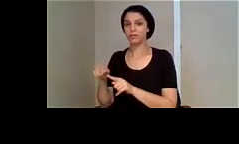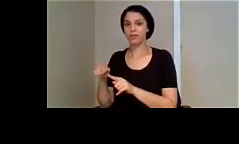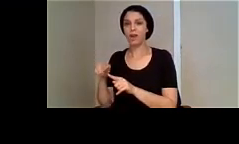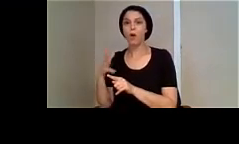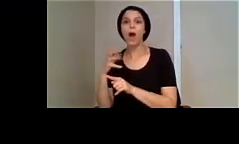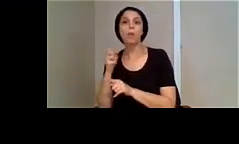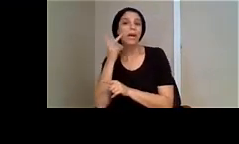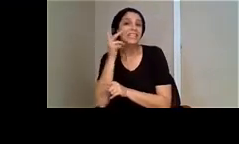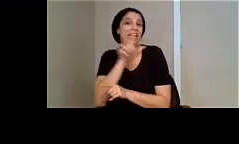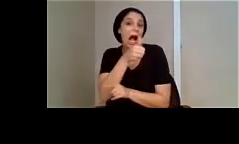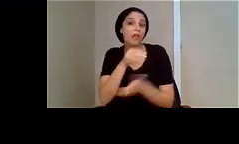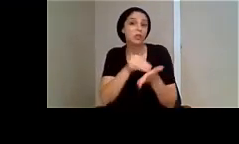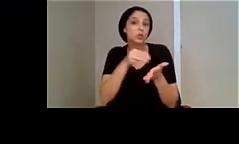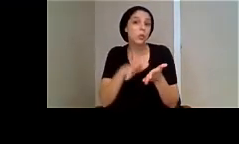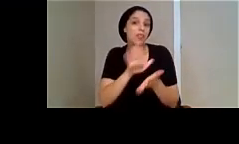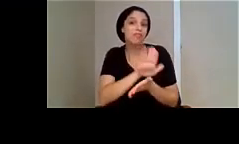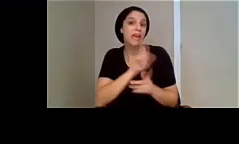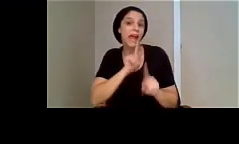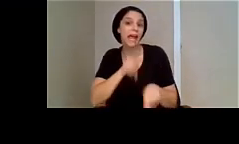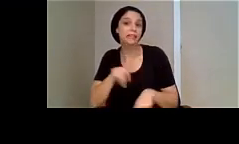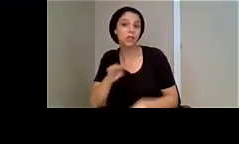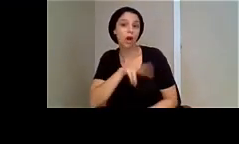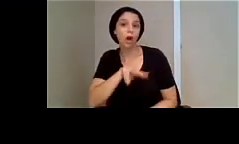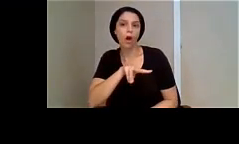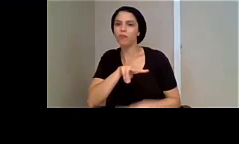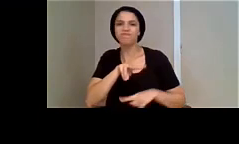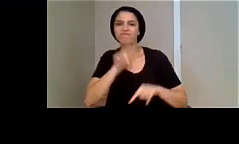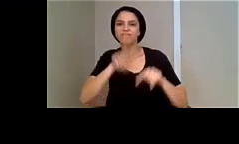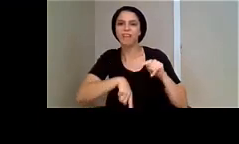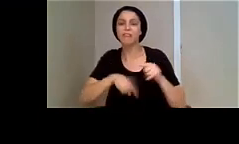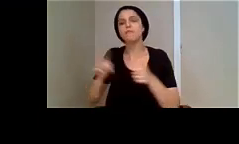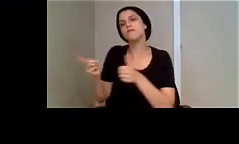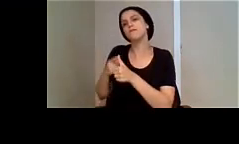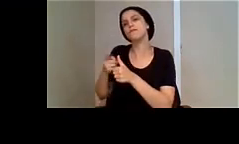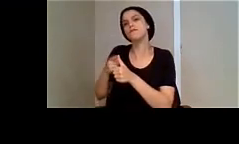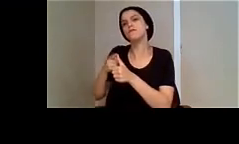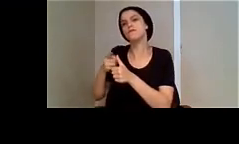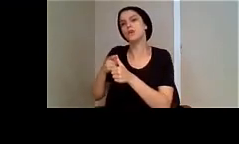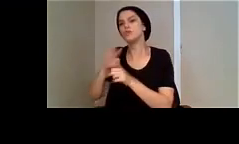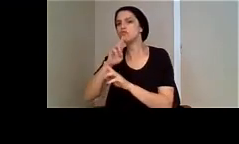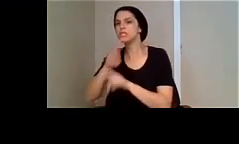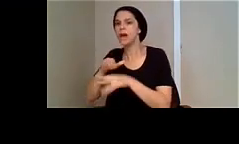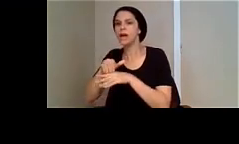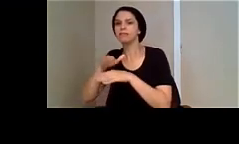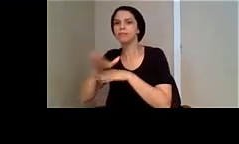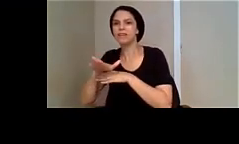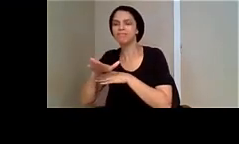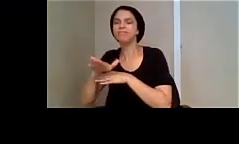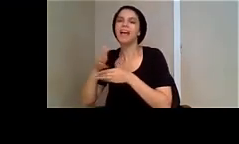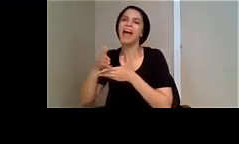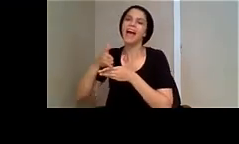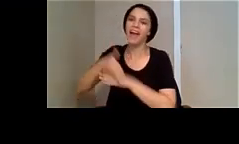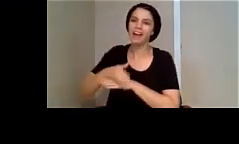my own. The way this works, let me load up that discussion assignment. There we go.